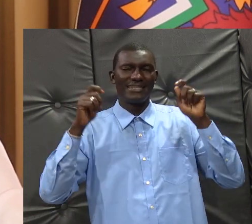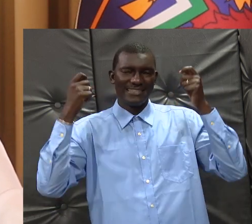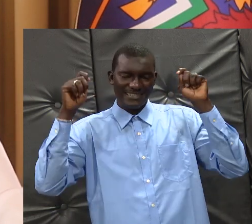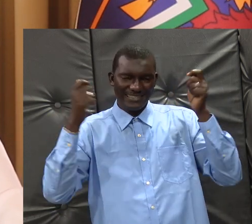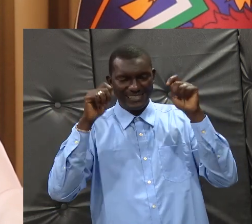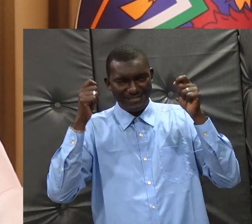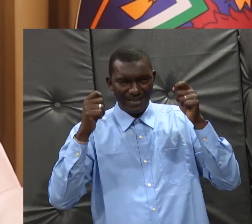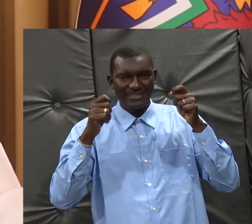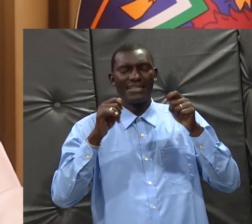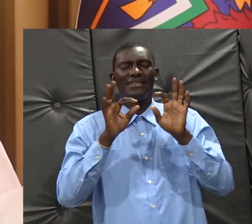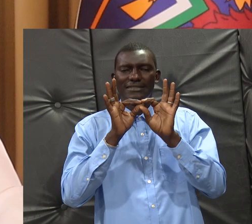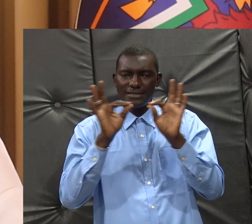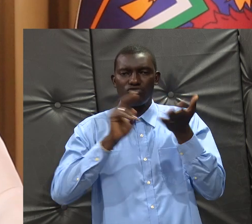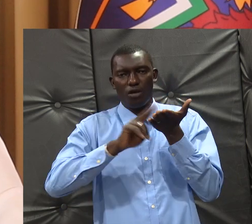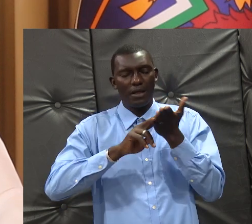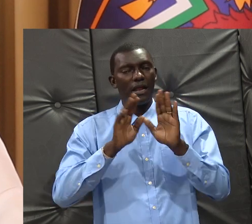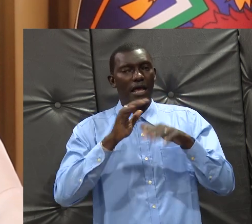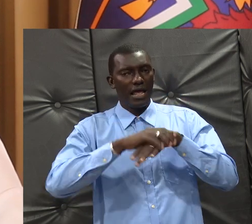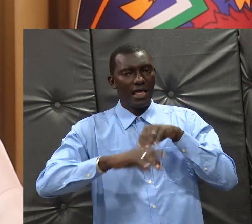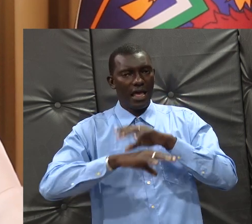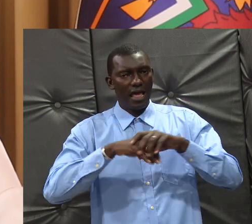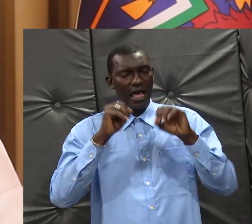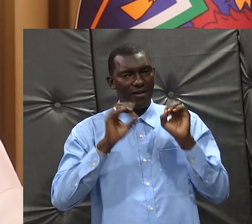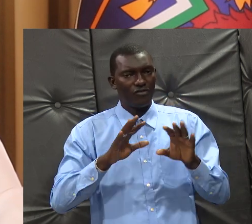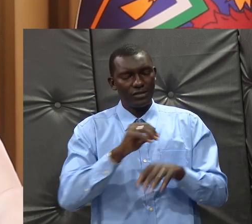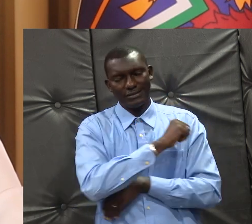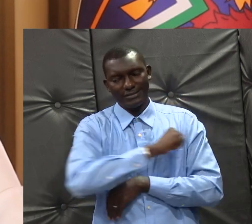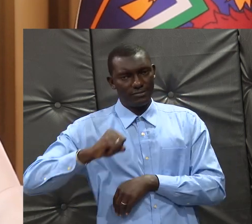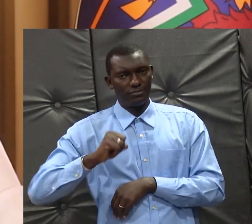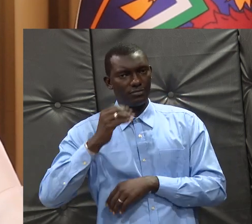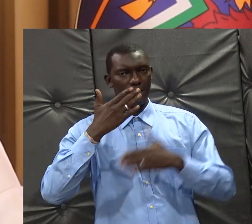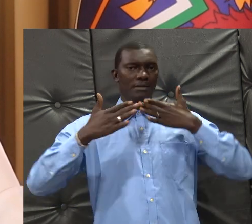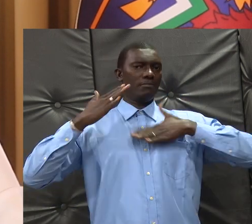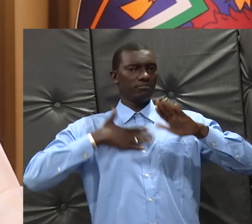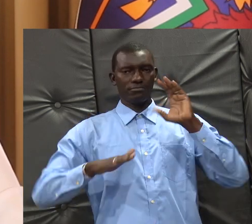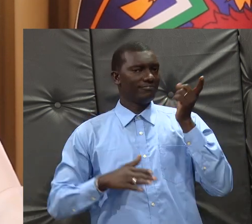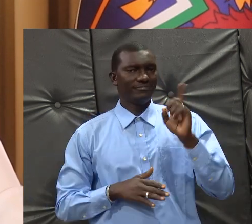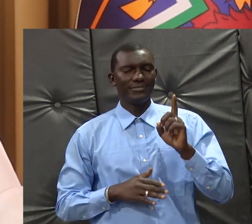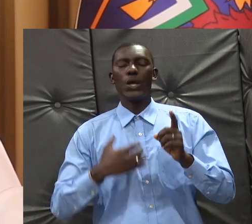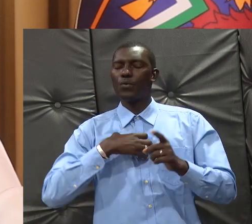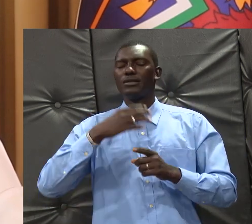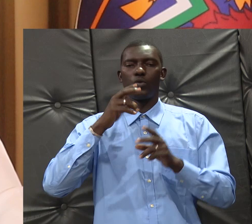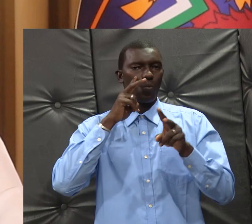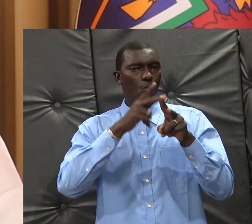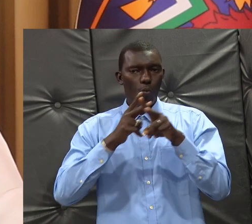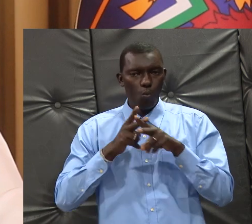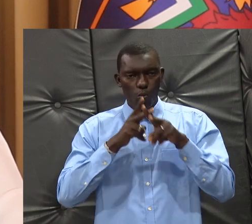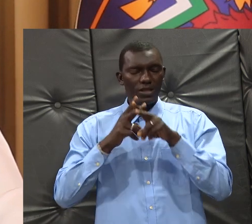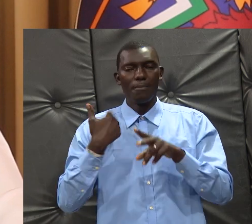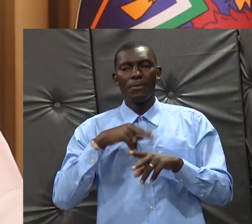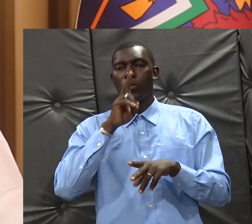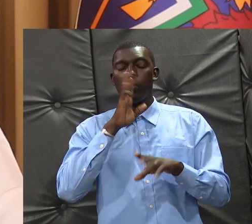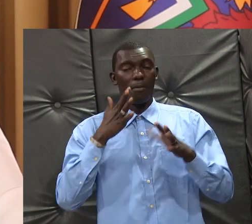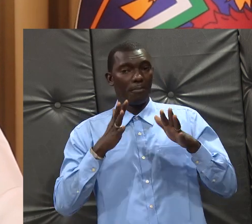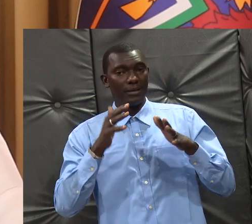opportunity to engage in crime. The task of keeping our neighborhoods and nation safe is